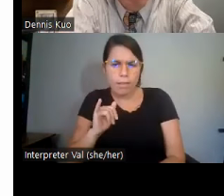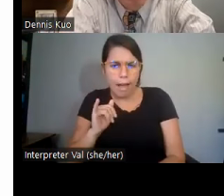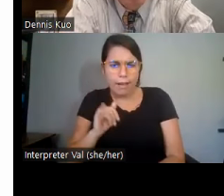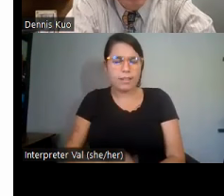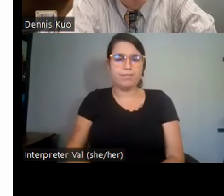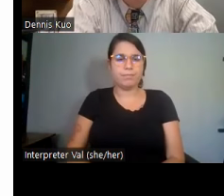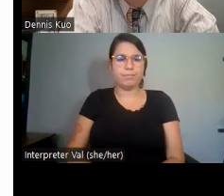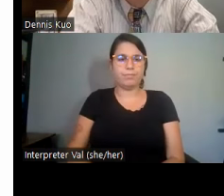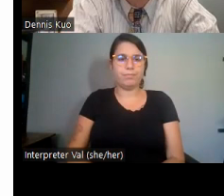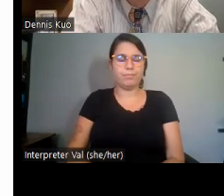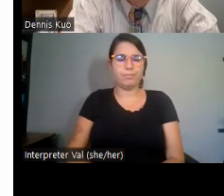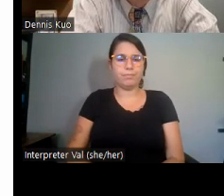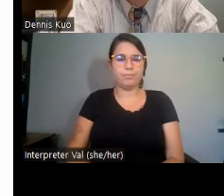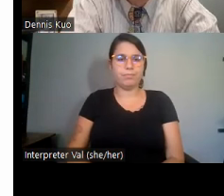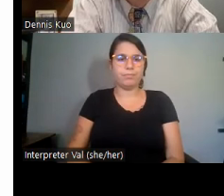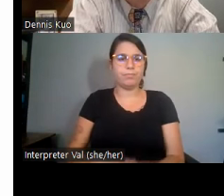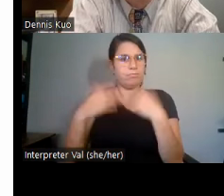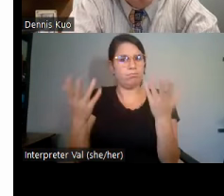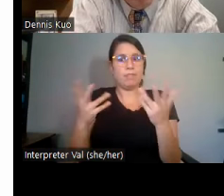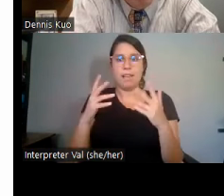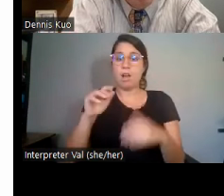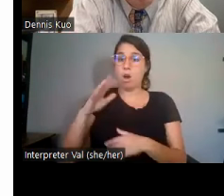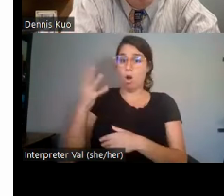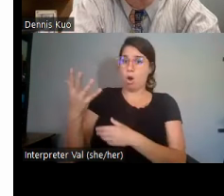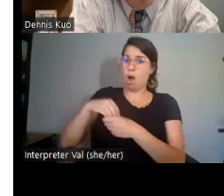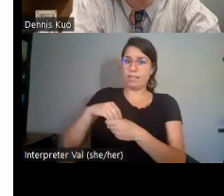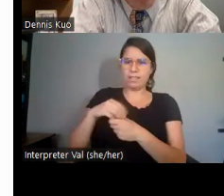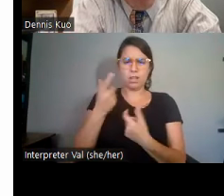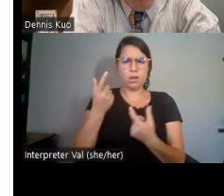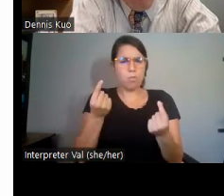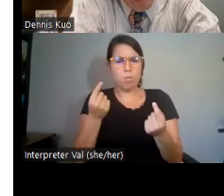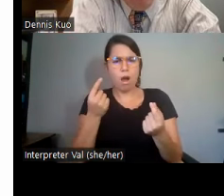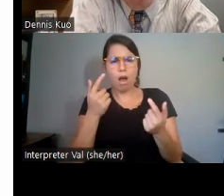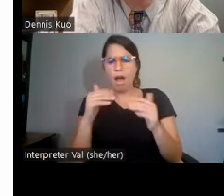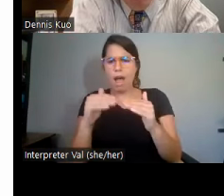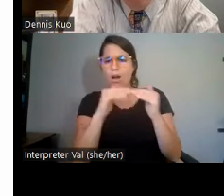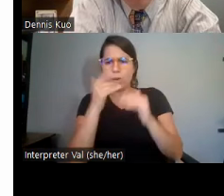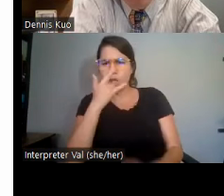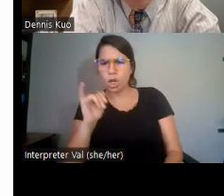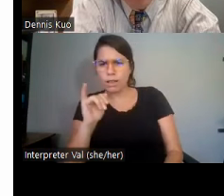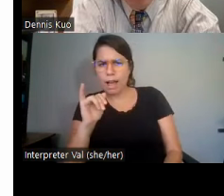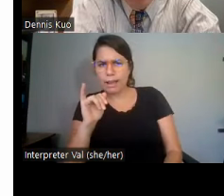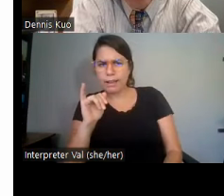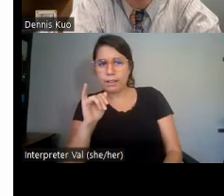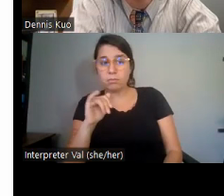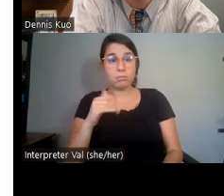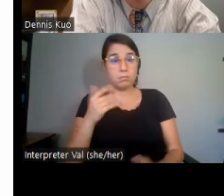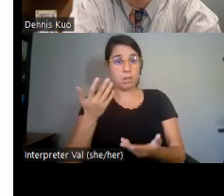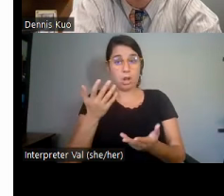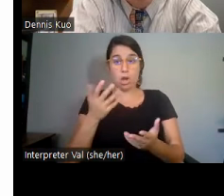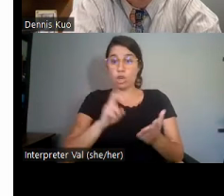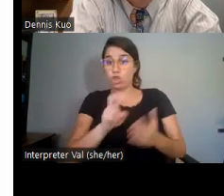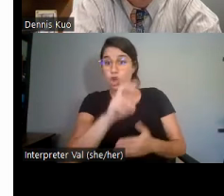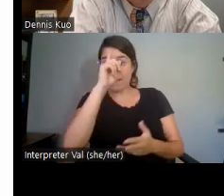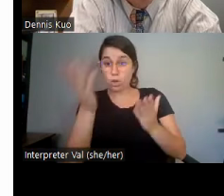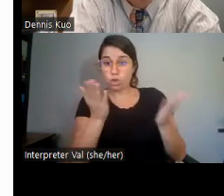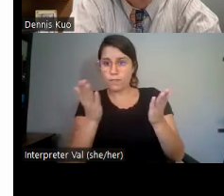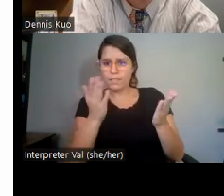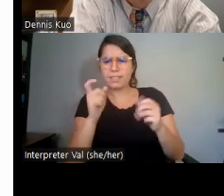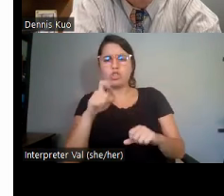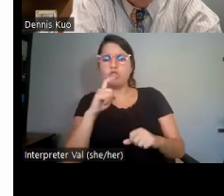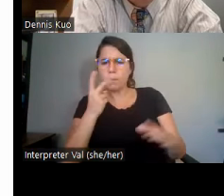And what does equity look like for autism? A predictable journey, perhaps through services, including the screening, the follow-up, the